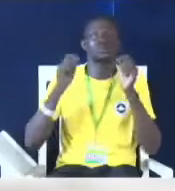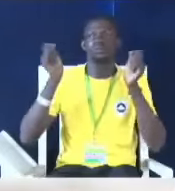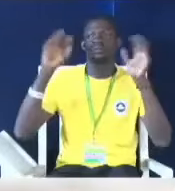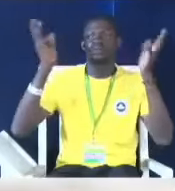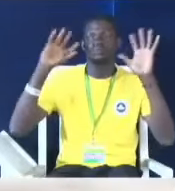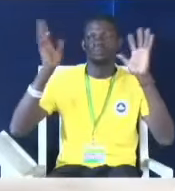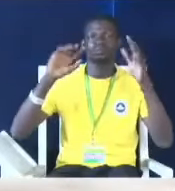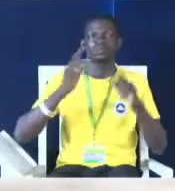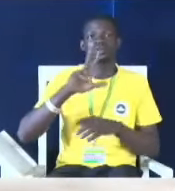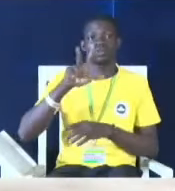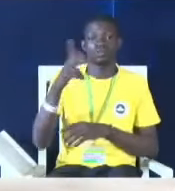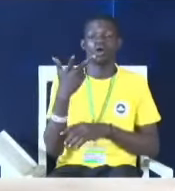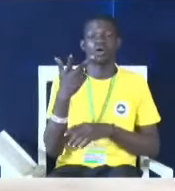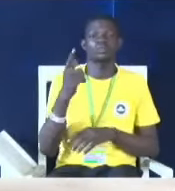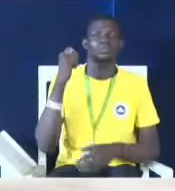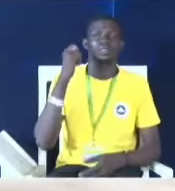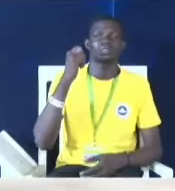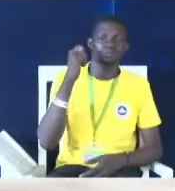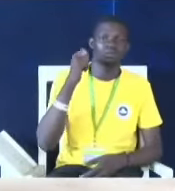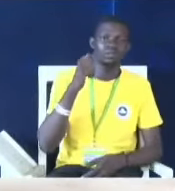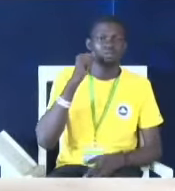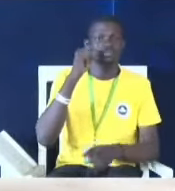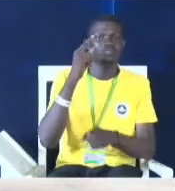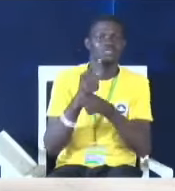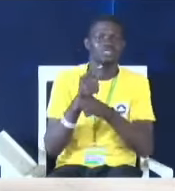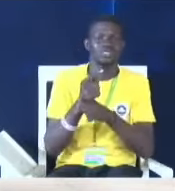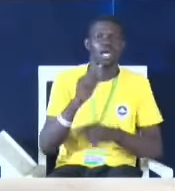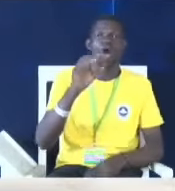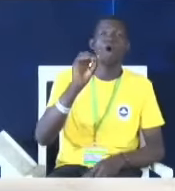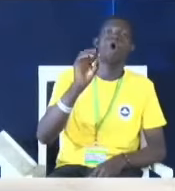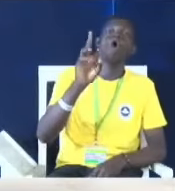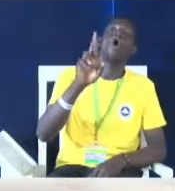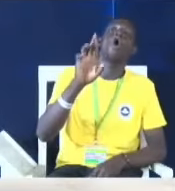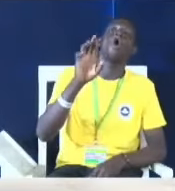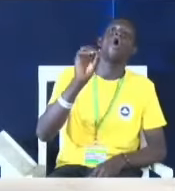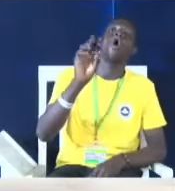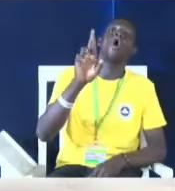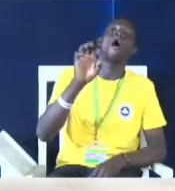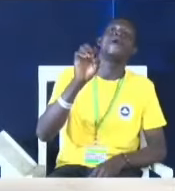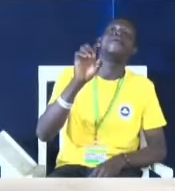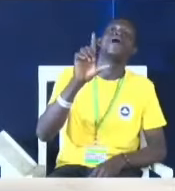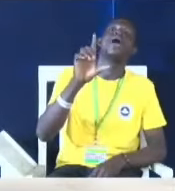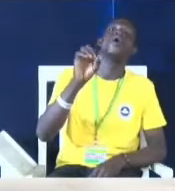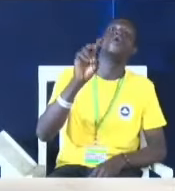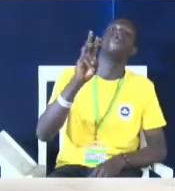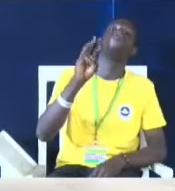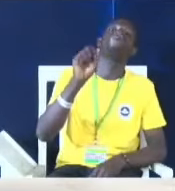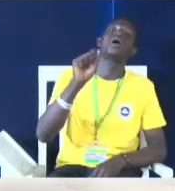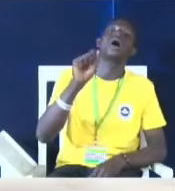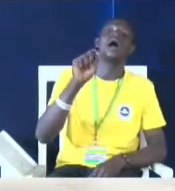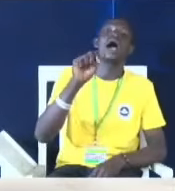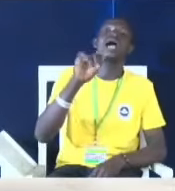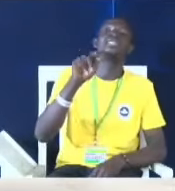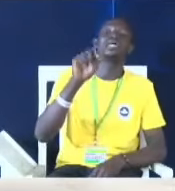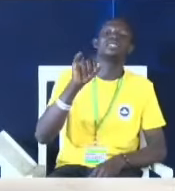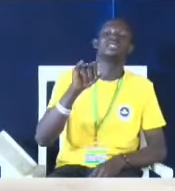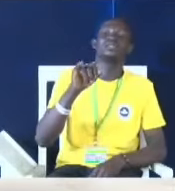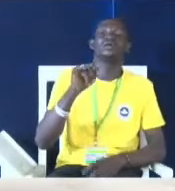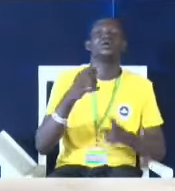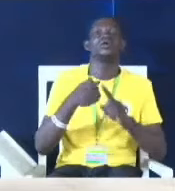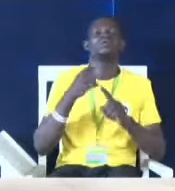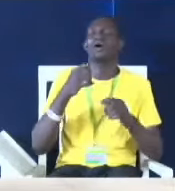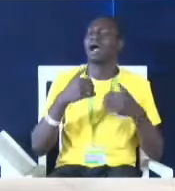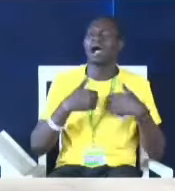The third testimony, Sister Aureluwa Ajayi from Nigeria also, had been